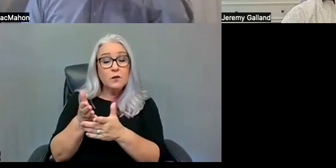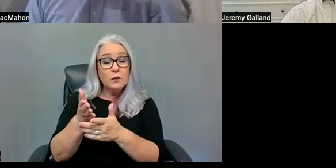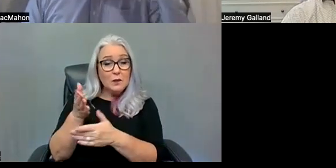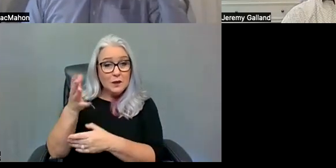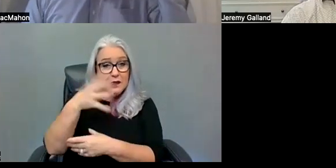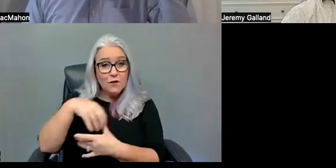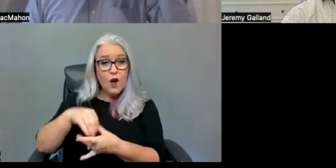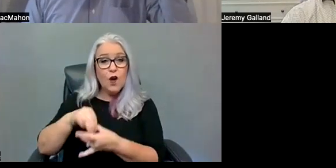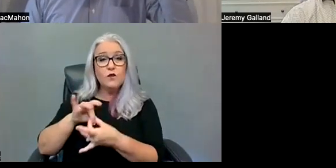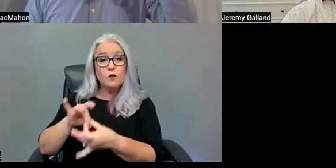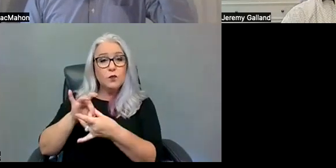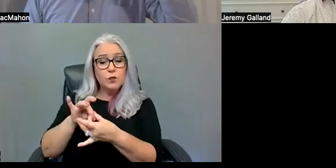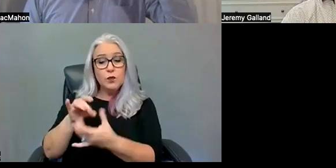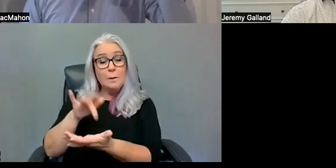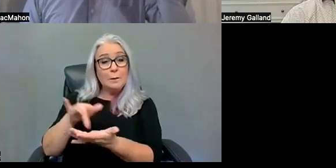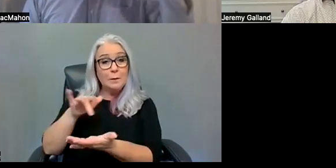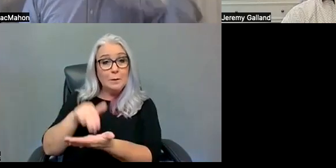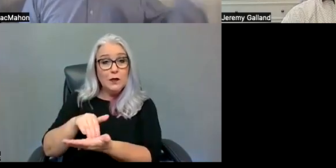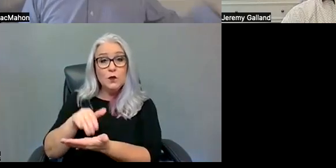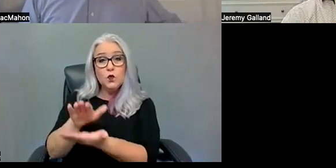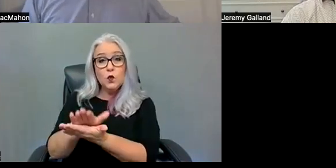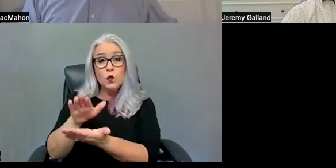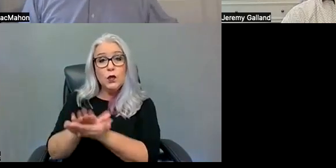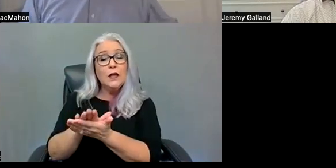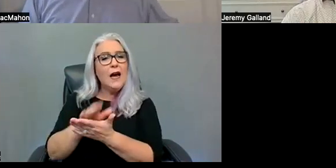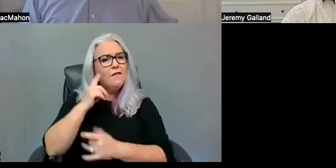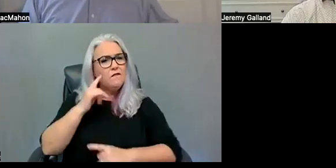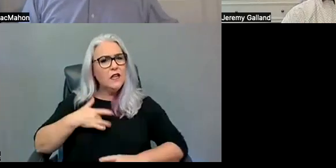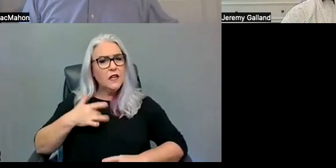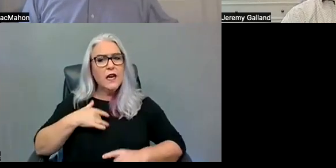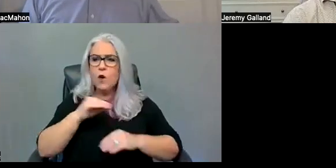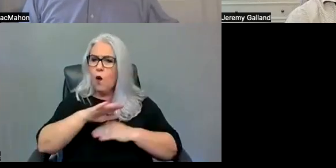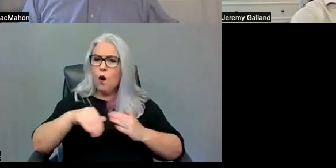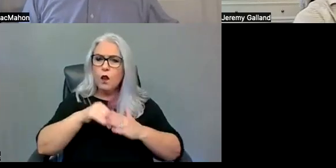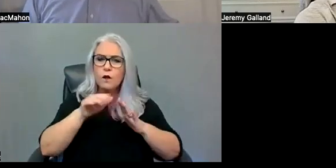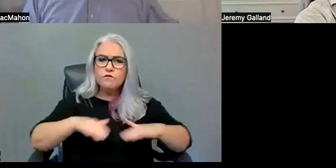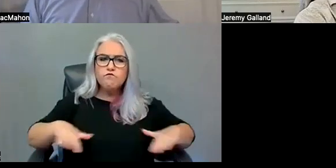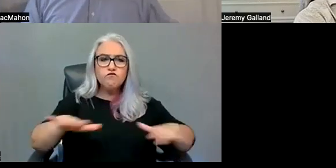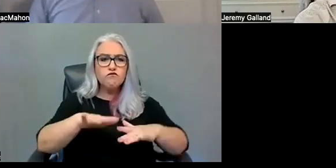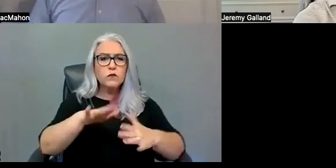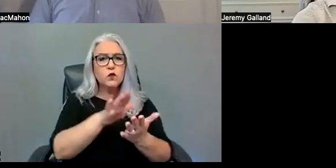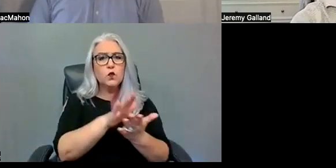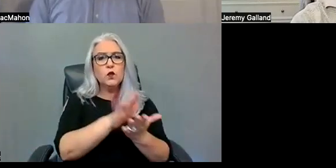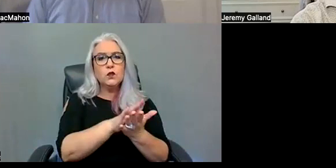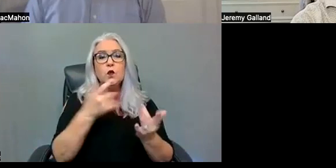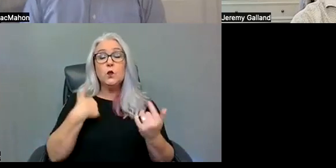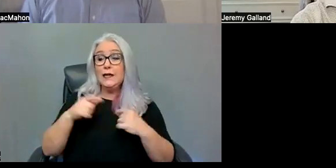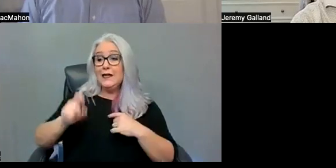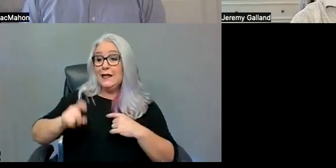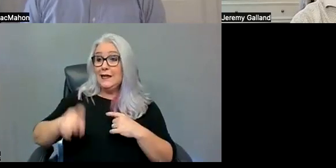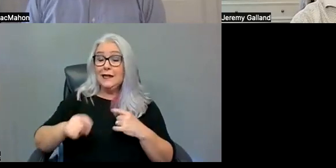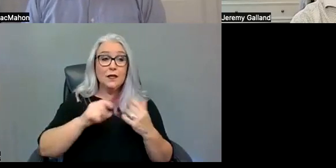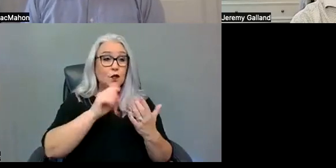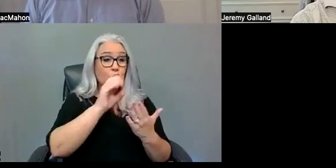all the schools because we're not silos. And how are we going to have curriculum that go through the whole school system